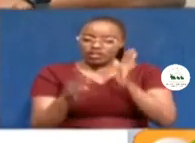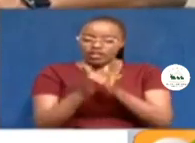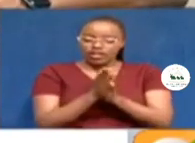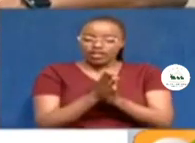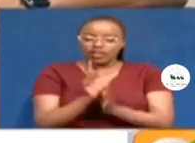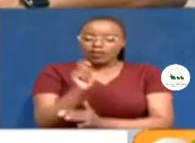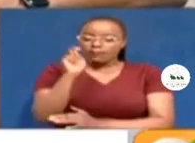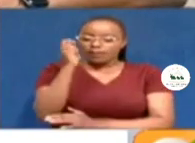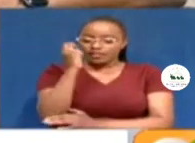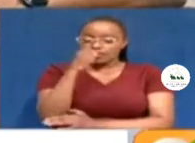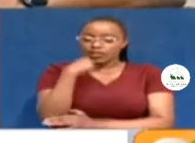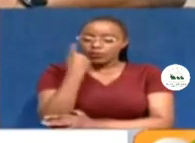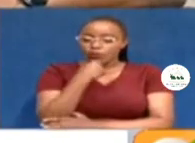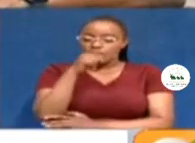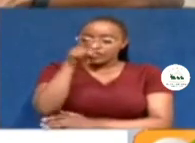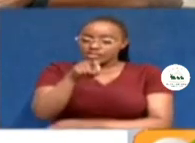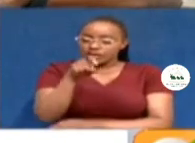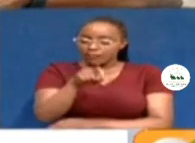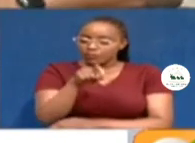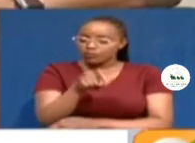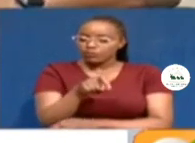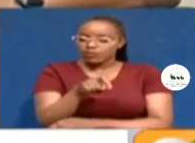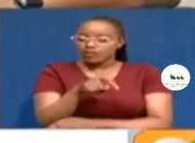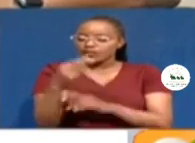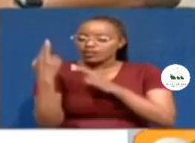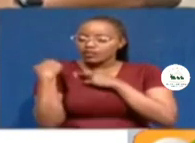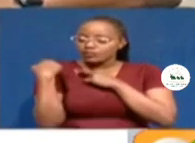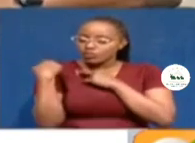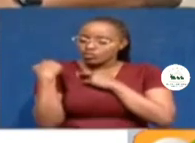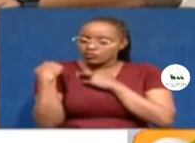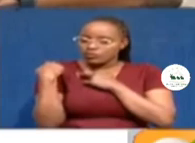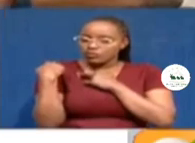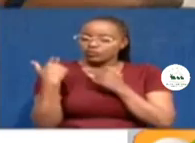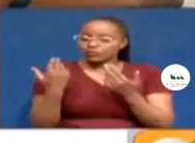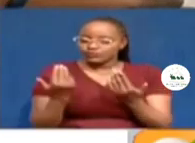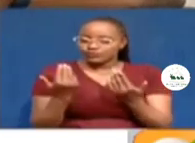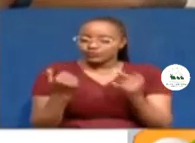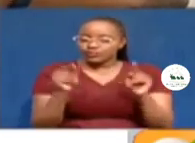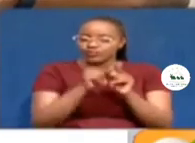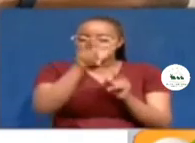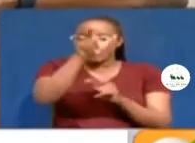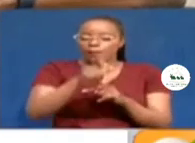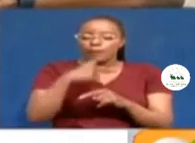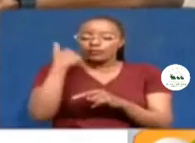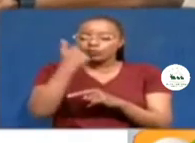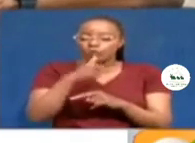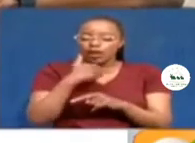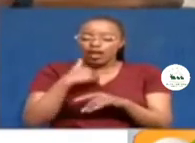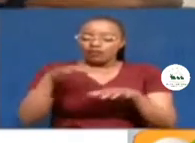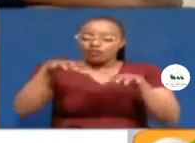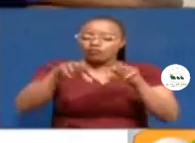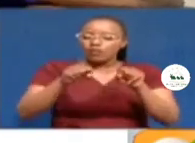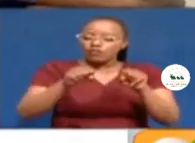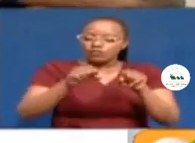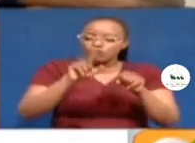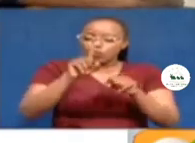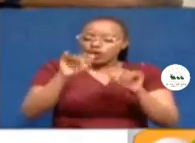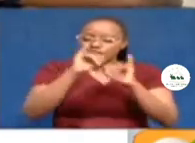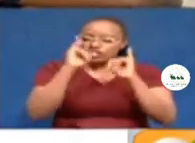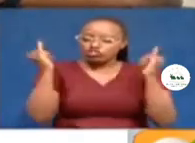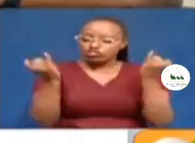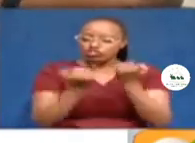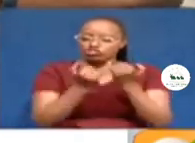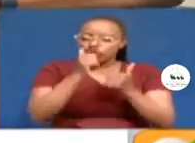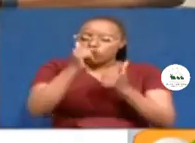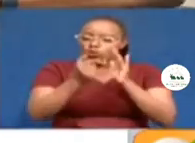The president who should be in charge as the person who occupies the one institution